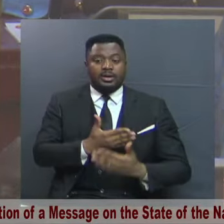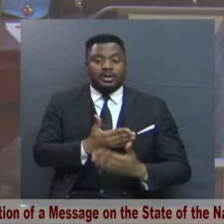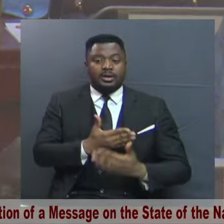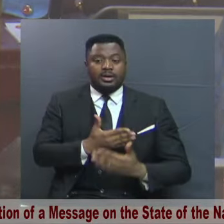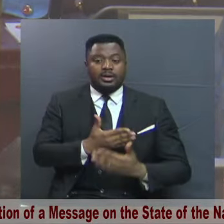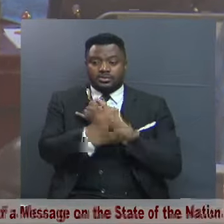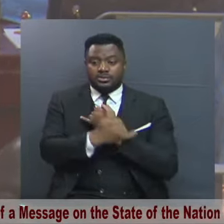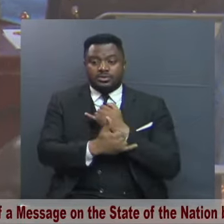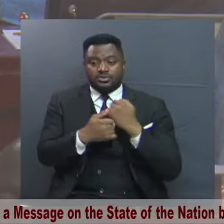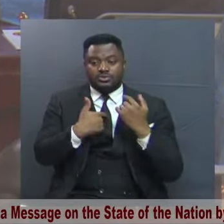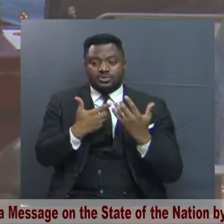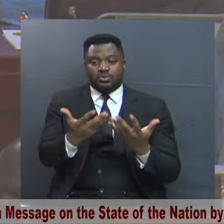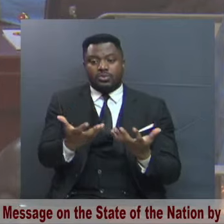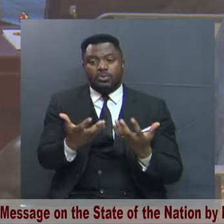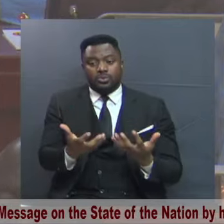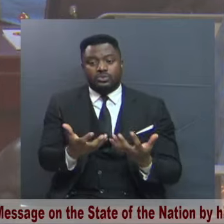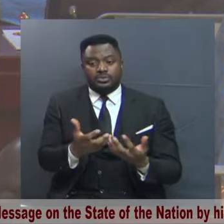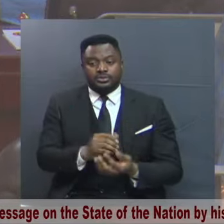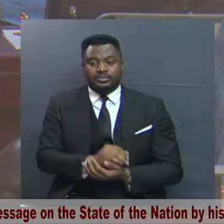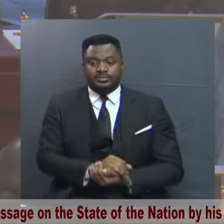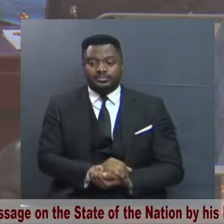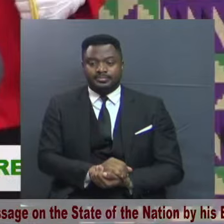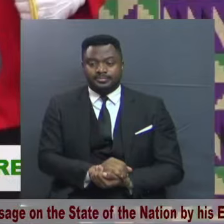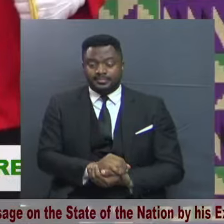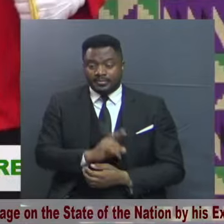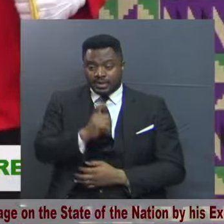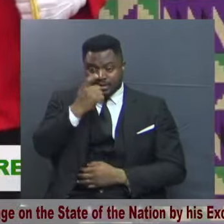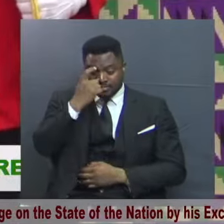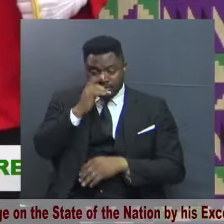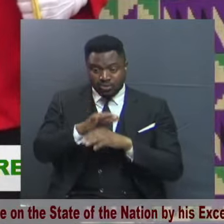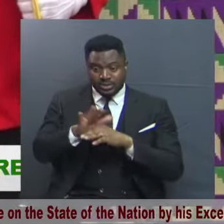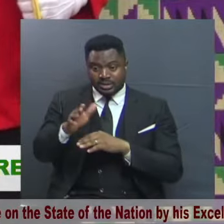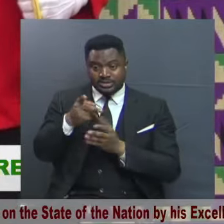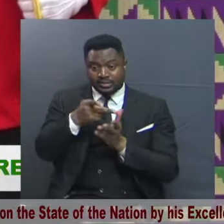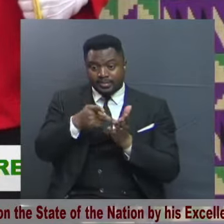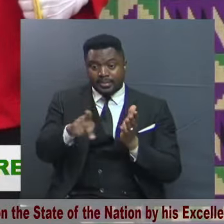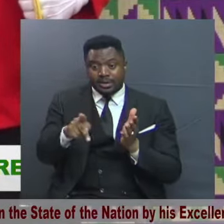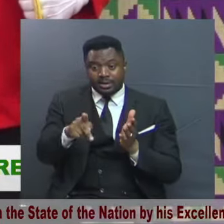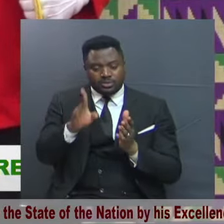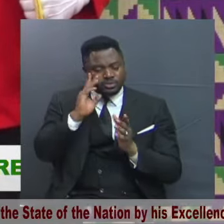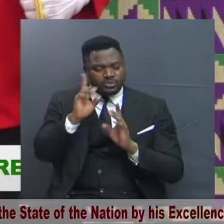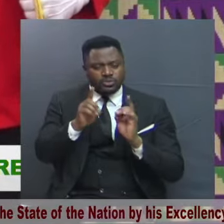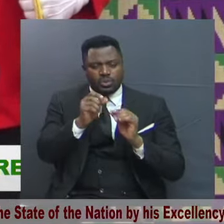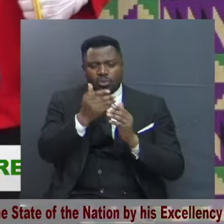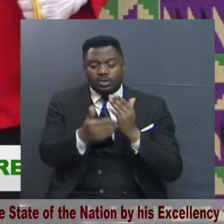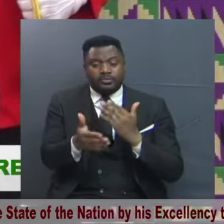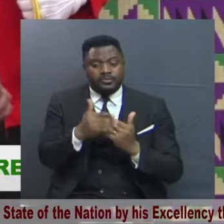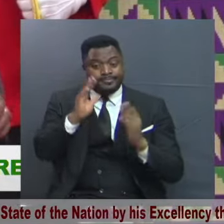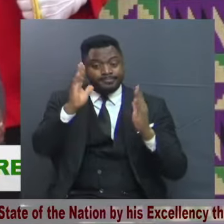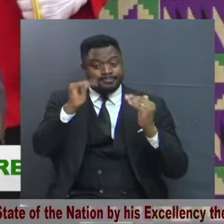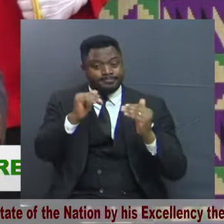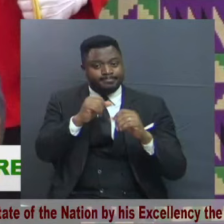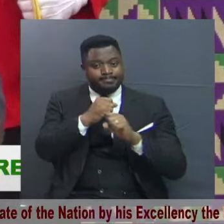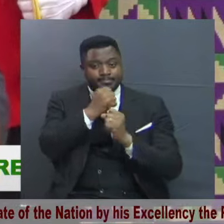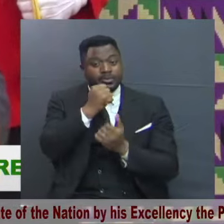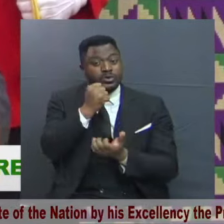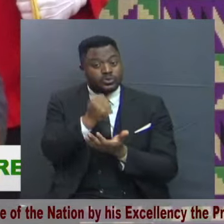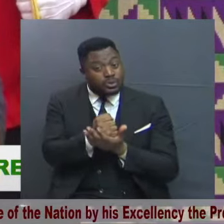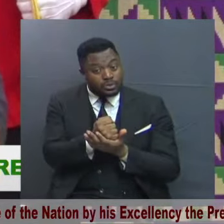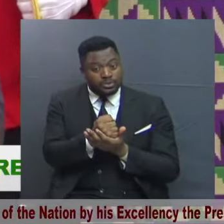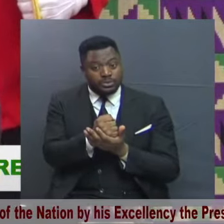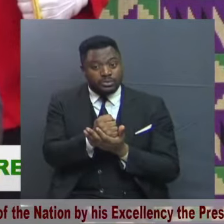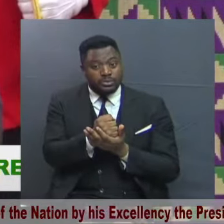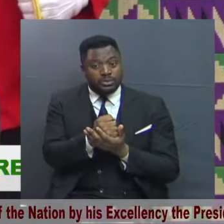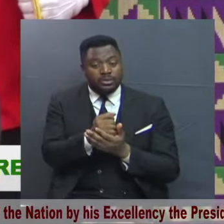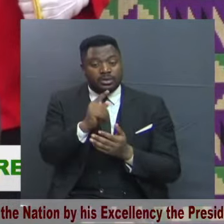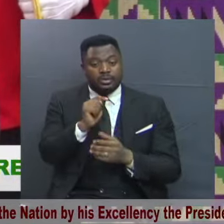country we want government on his part will do what is expected of it to make sure that the